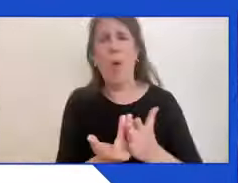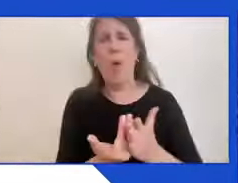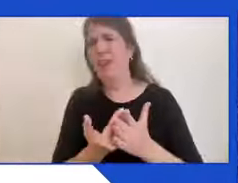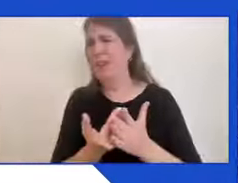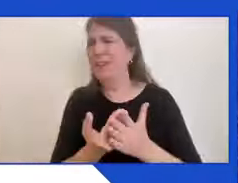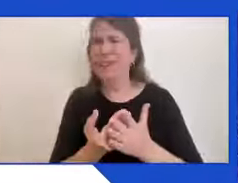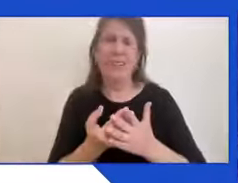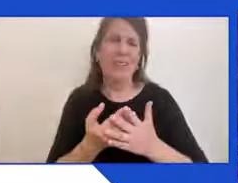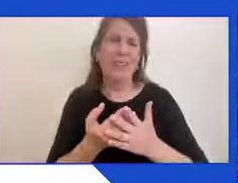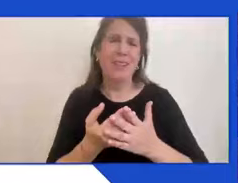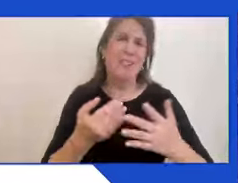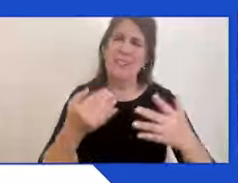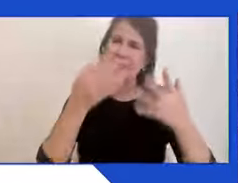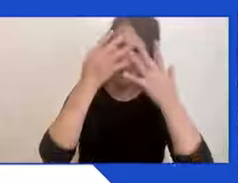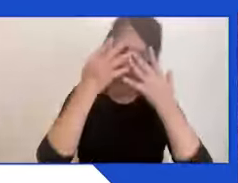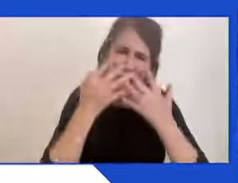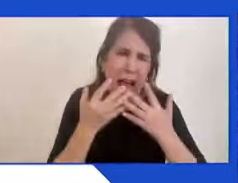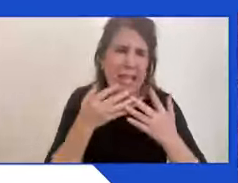Let's end all of it.